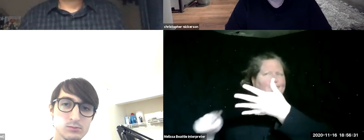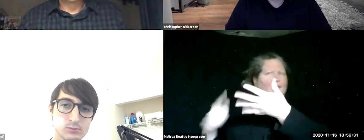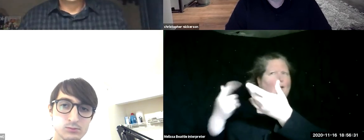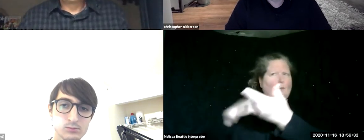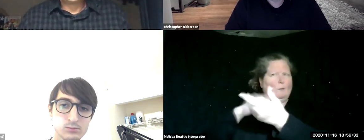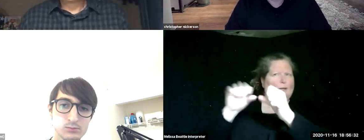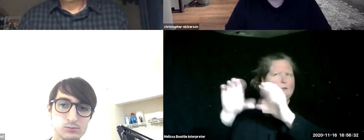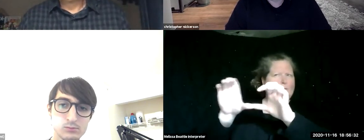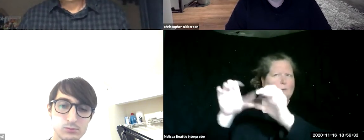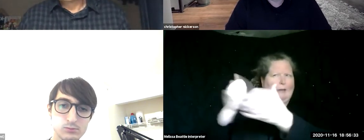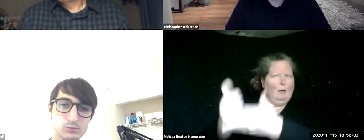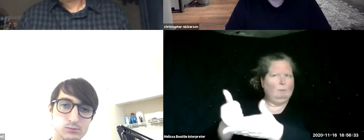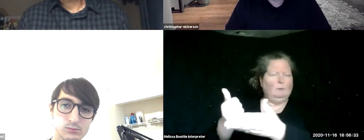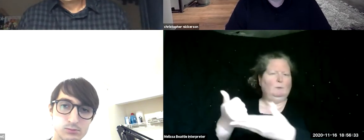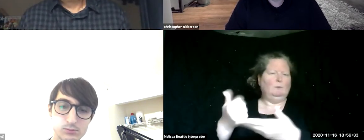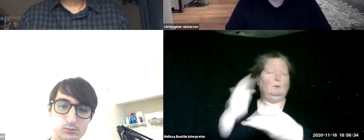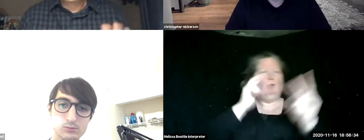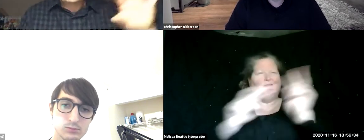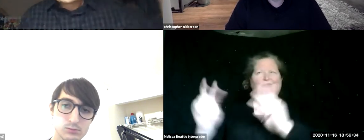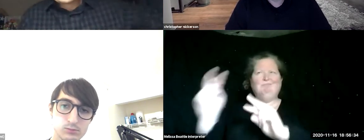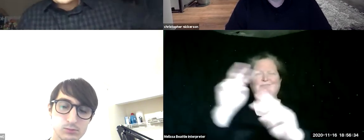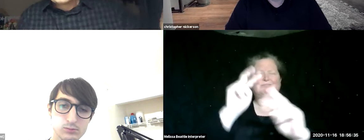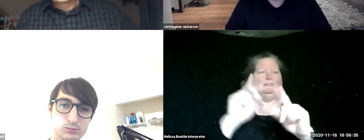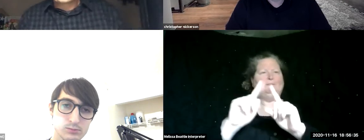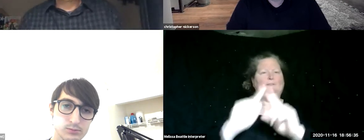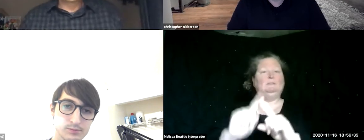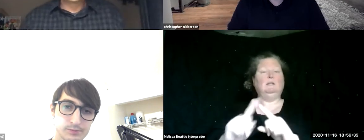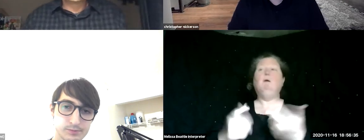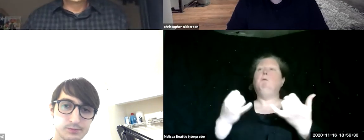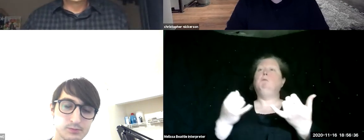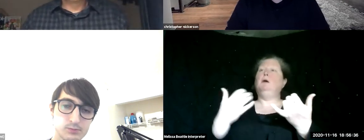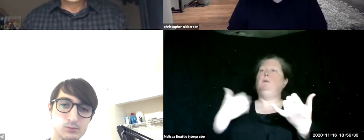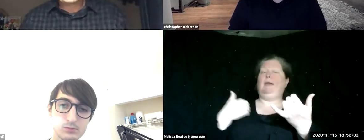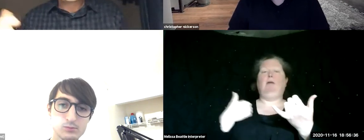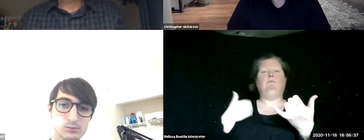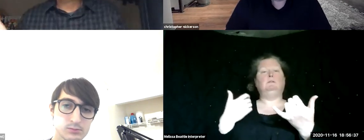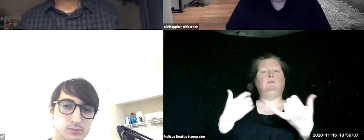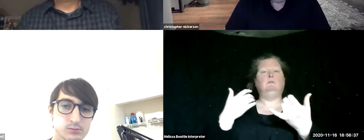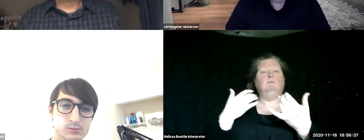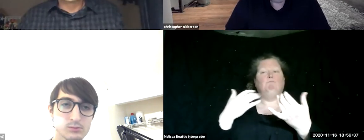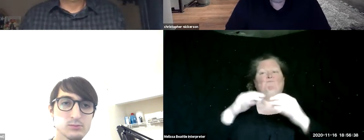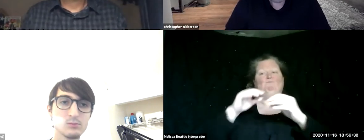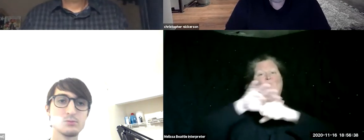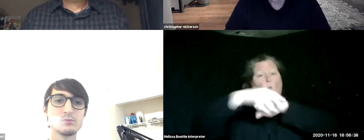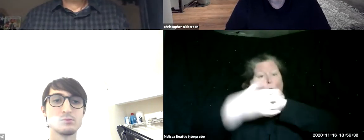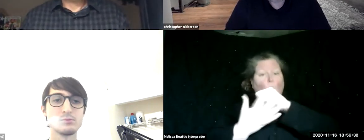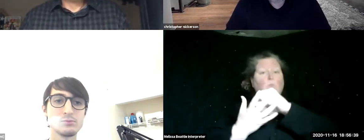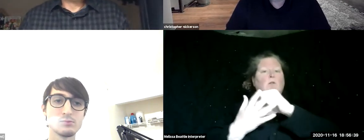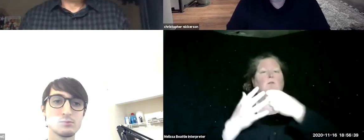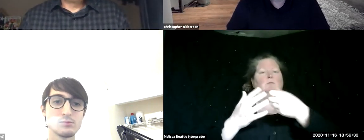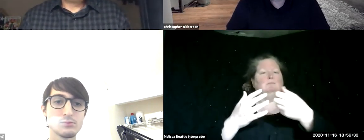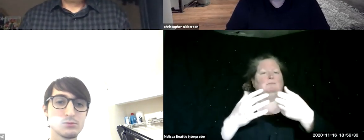around us that mm-hmm. you know, probably look at our IT and say, hey, they've got this new global cybersecurity institute. Maybe they can do some stuff for us.